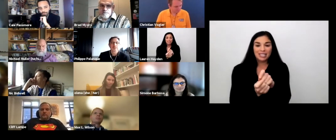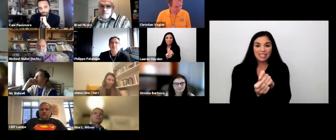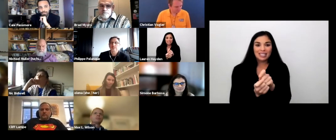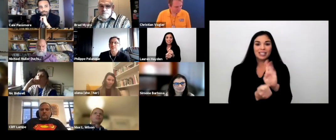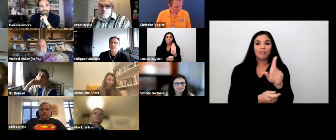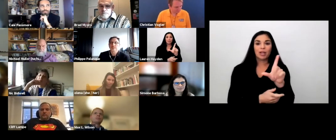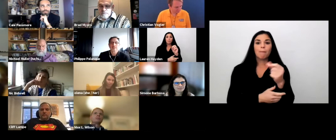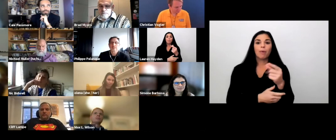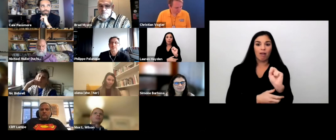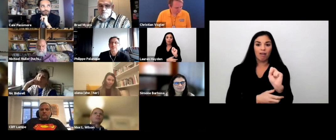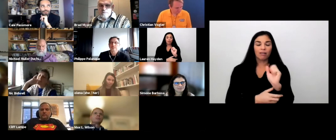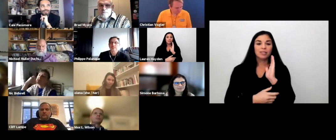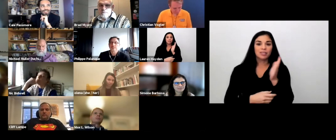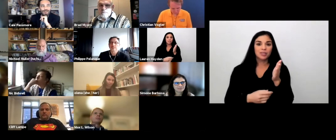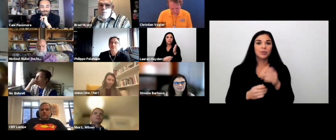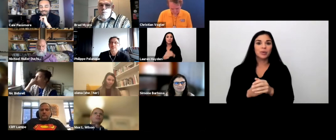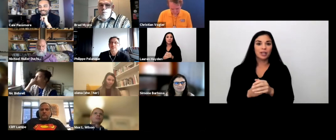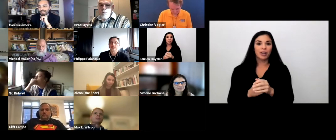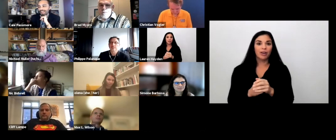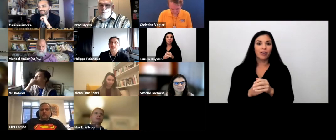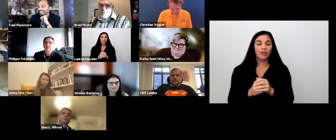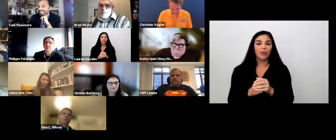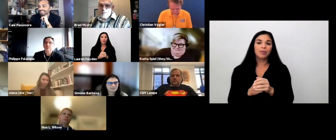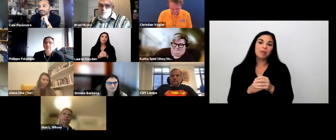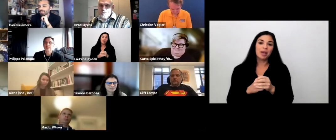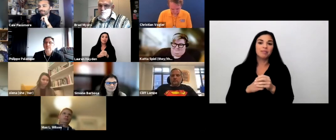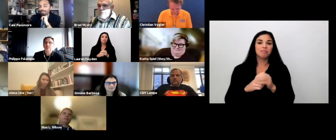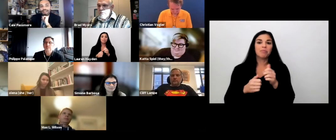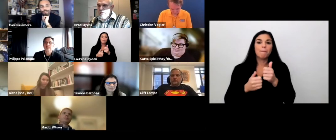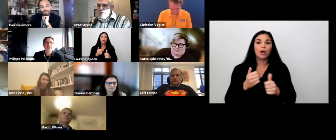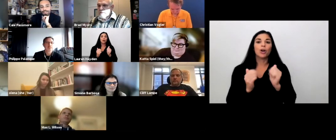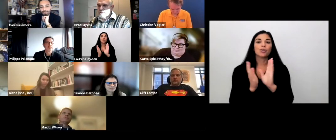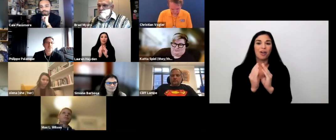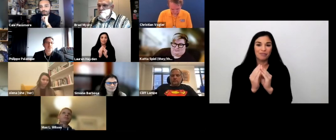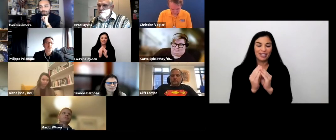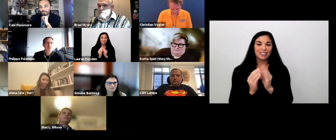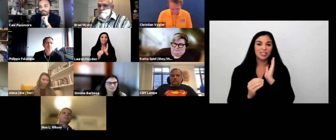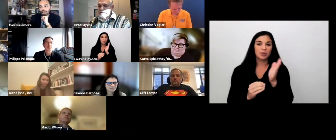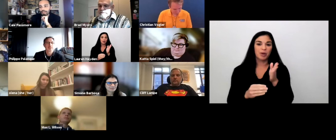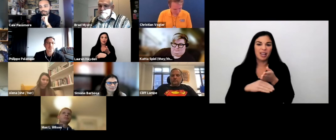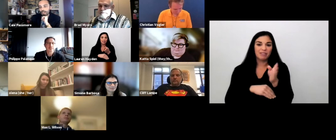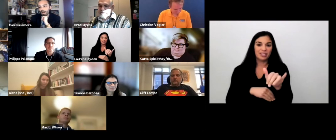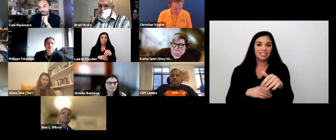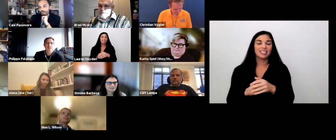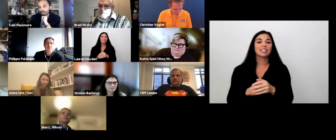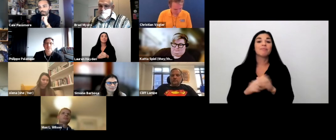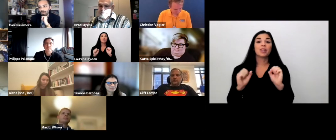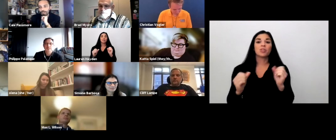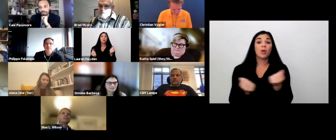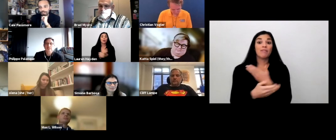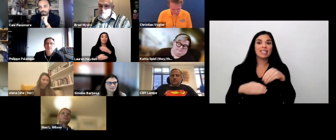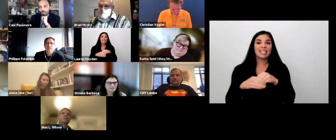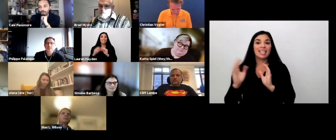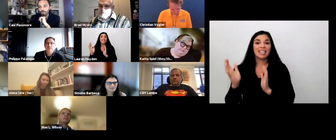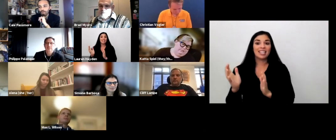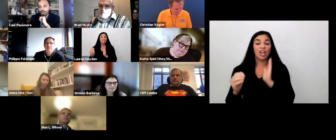of per conference basis coming out of this. So everything that's in chat, we'll try and preserve